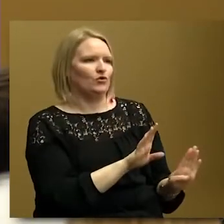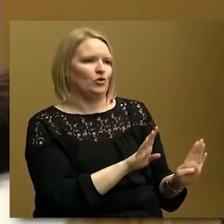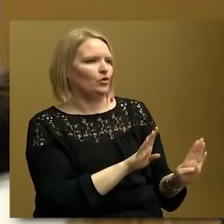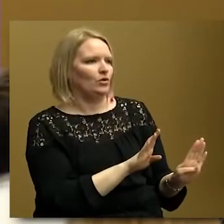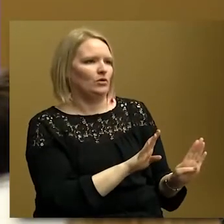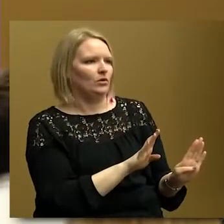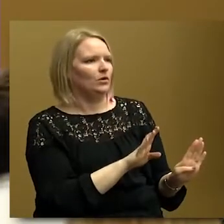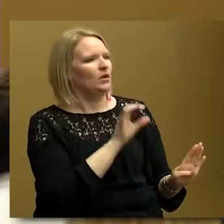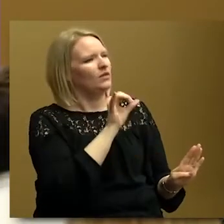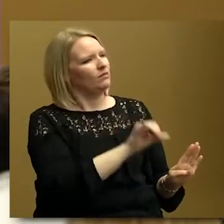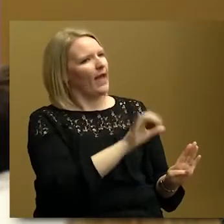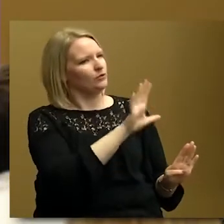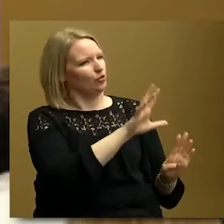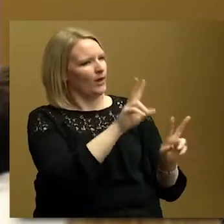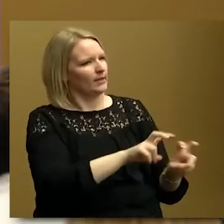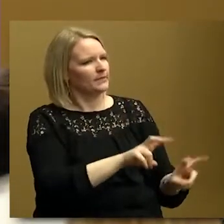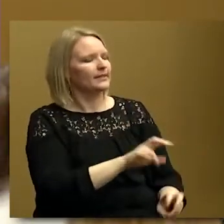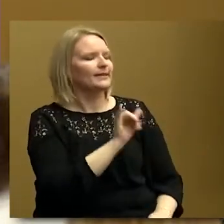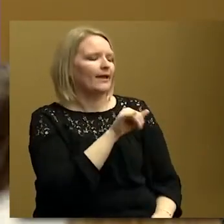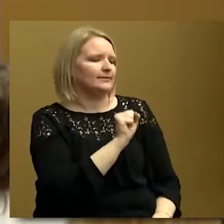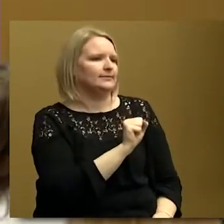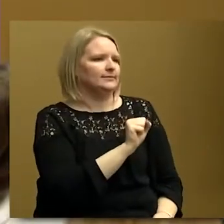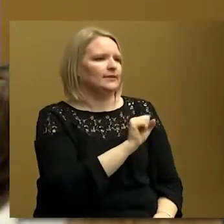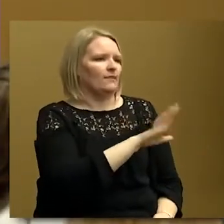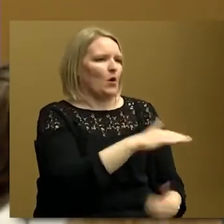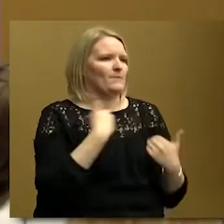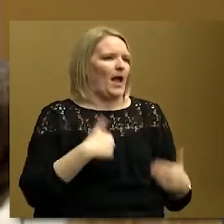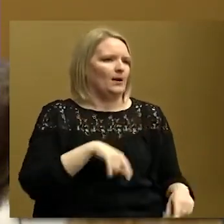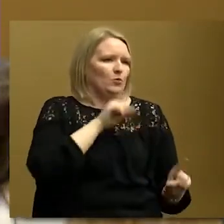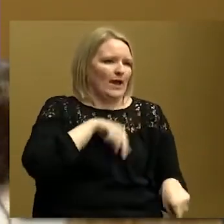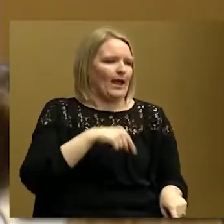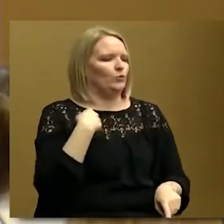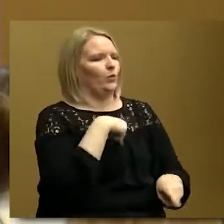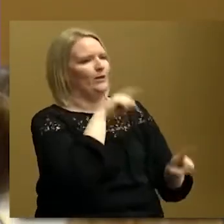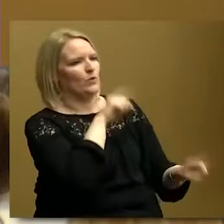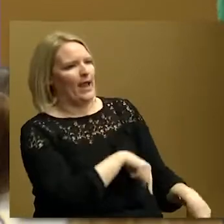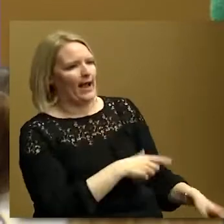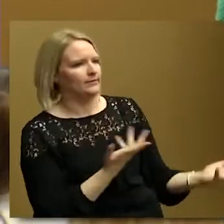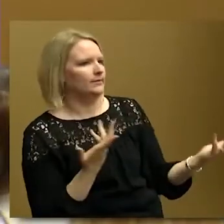say that would be your assessment? Yes. Okay, thank you. Yes.